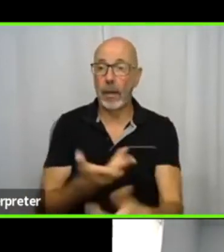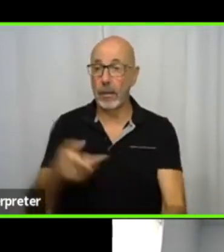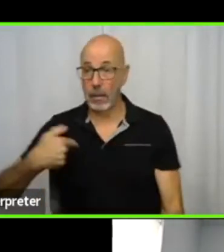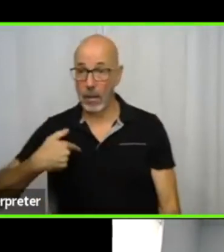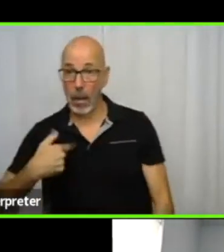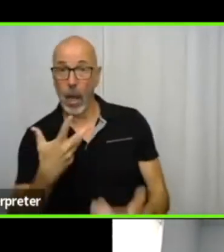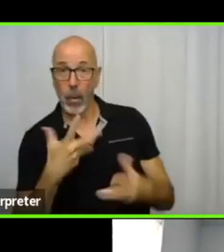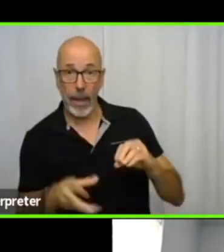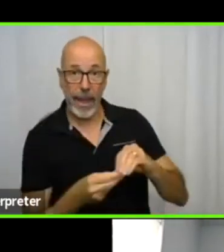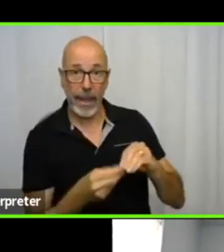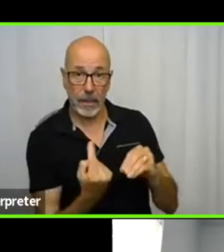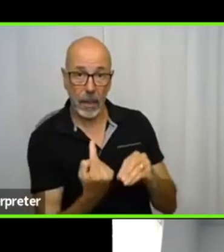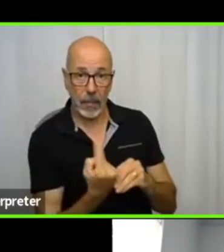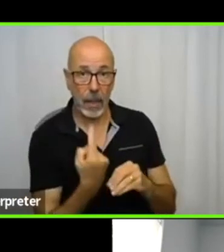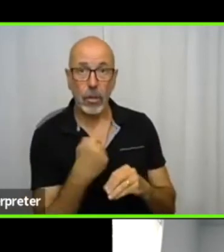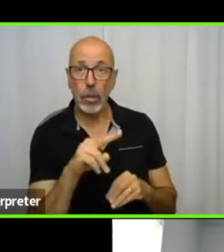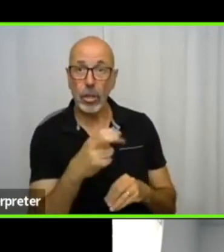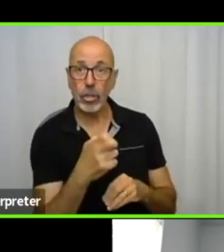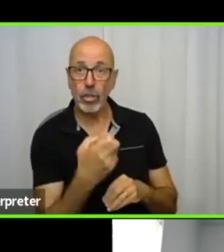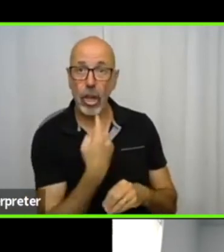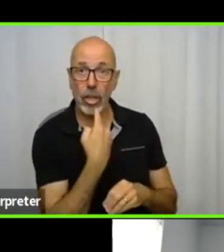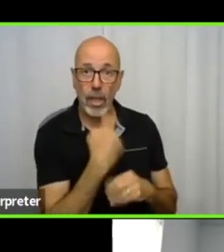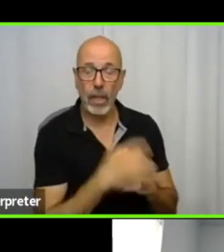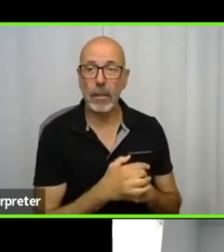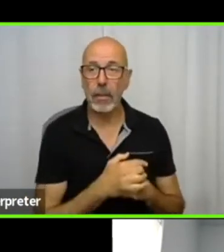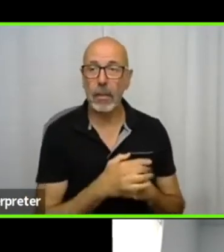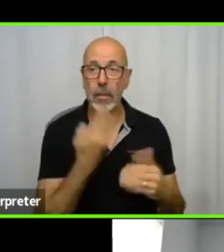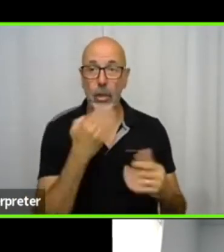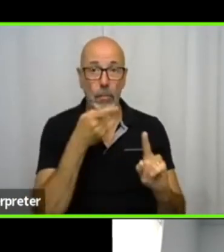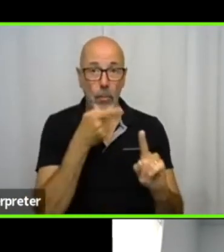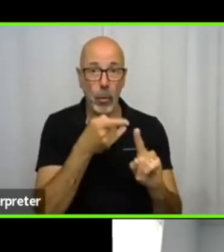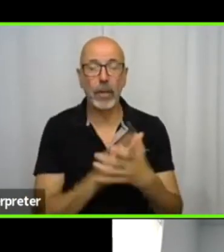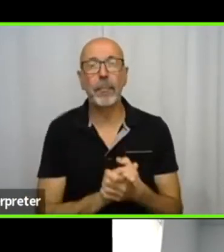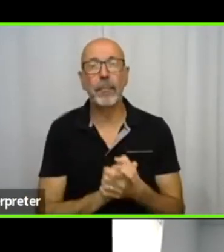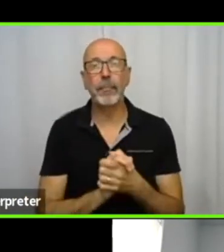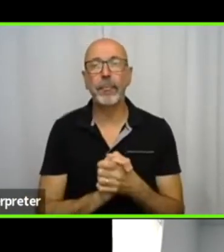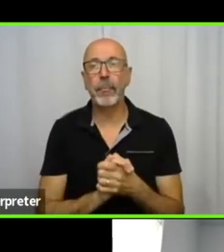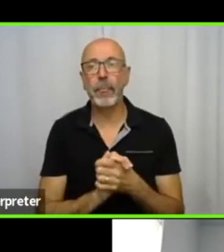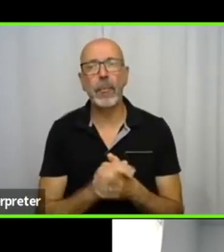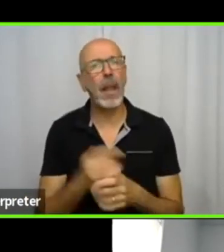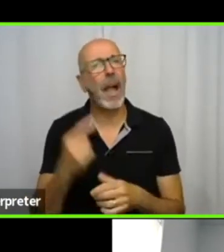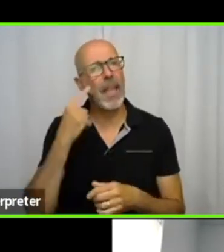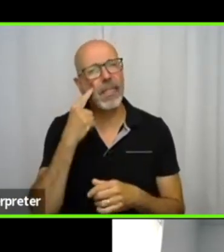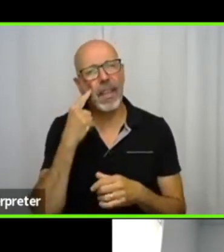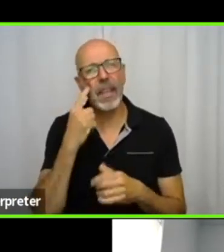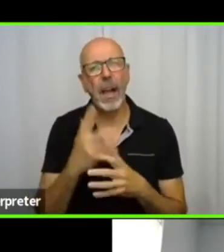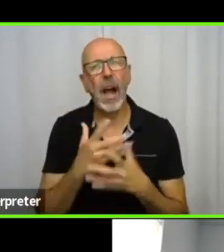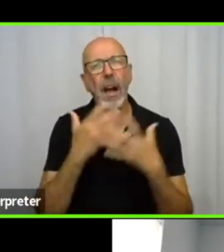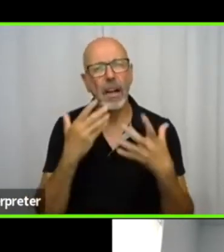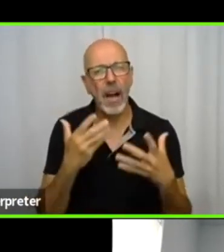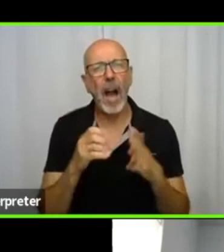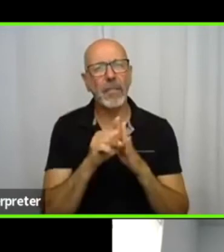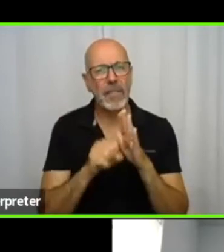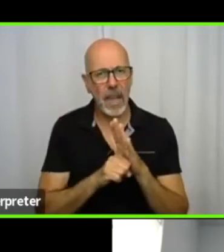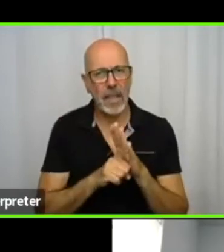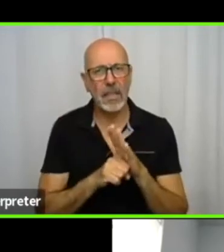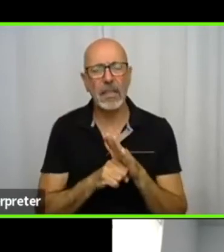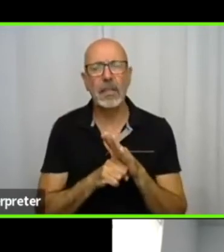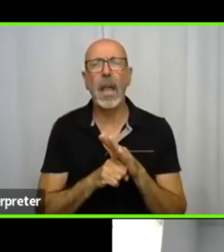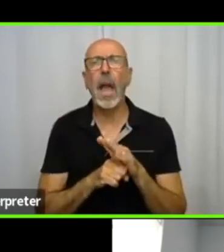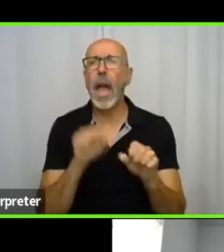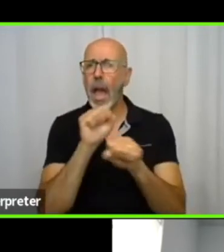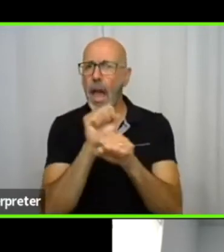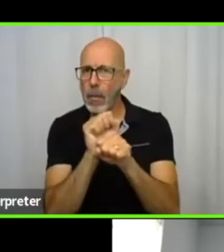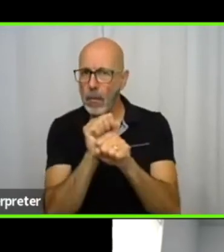what Josh was saying. That's a good point to flag that, Josh. I think a lot of states and employees